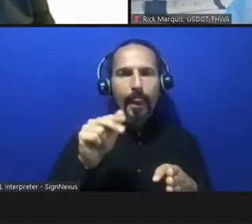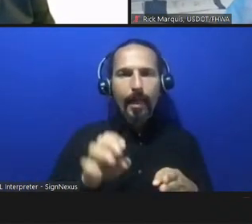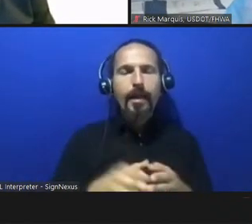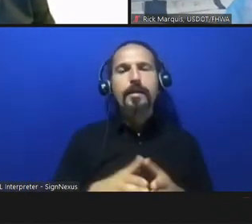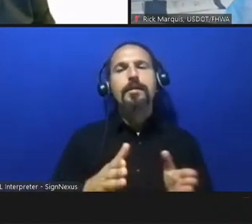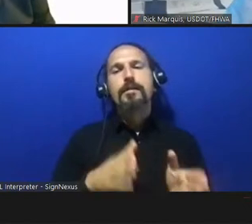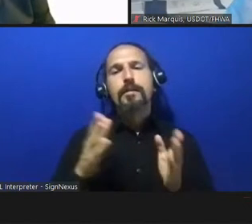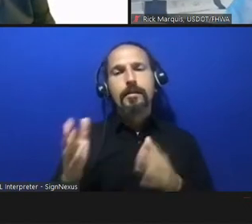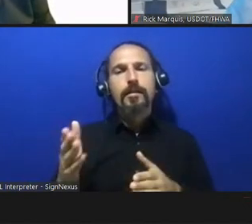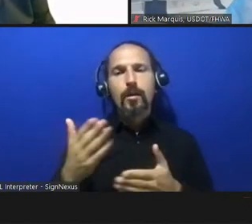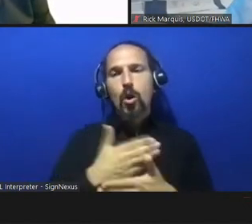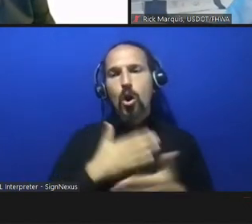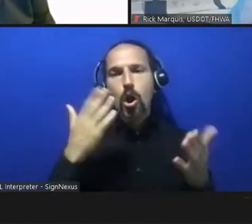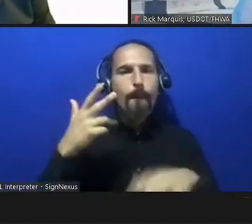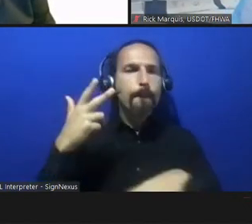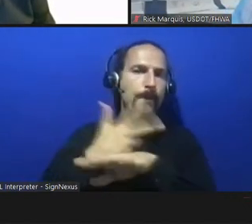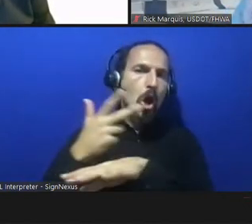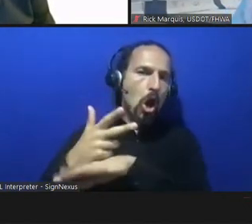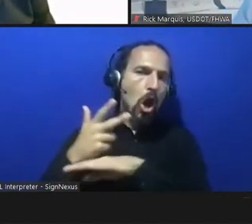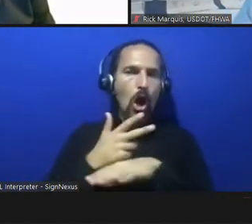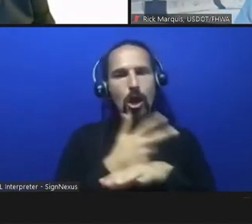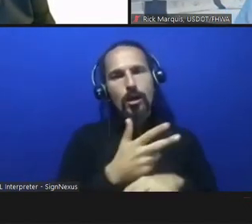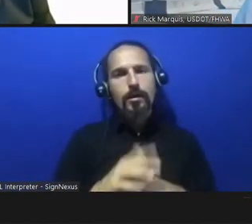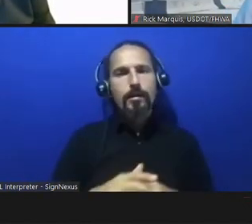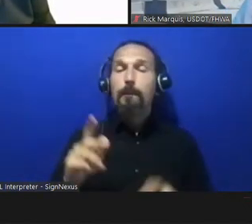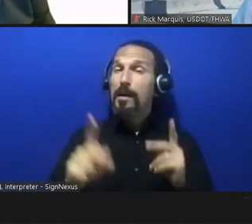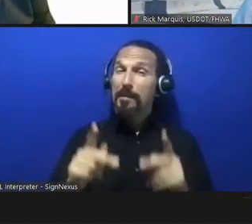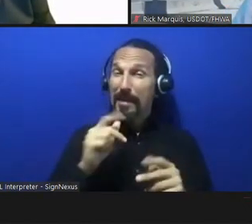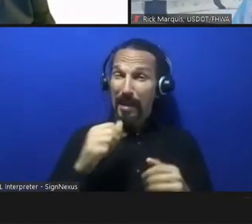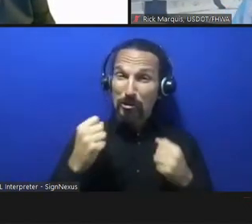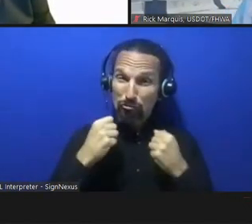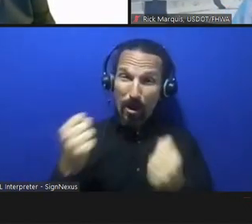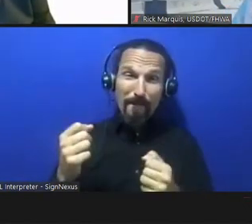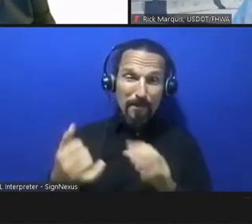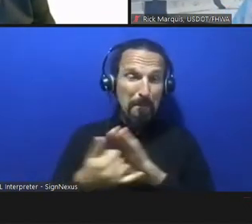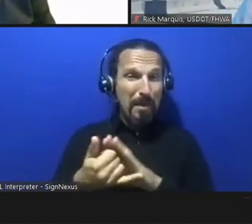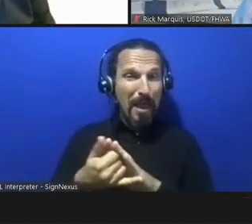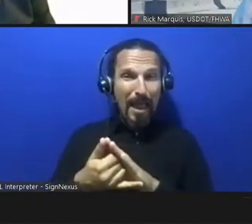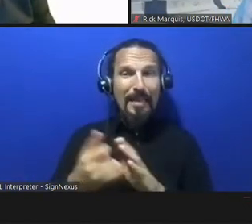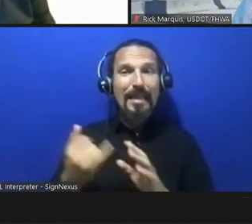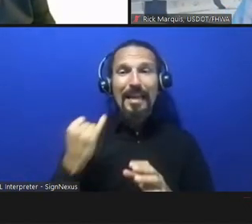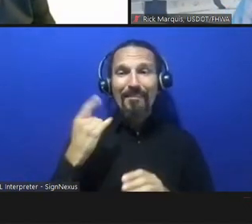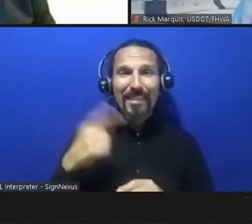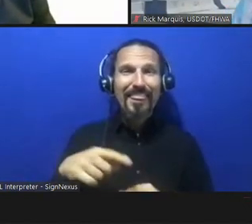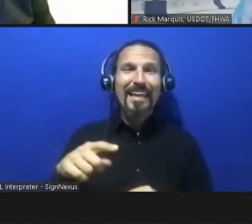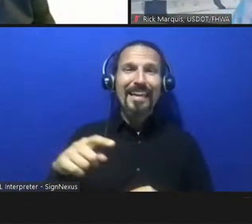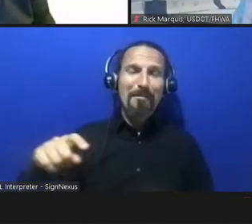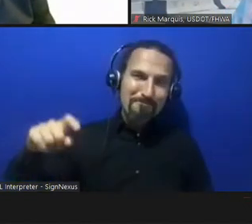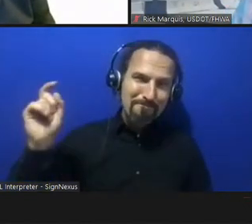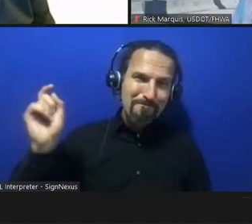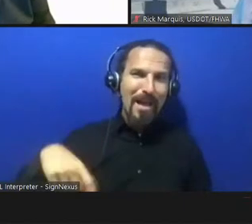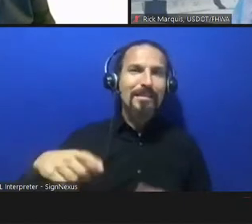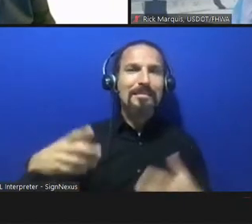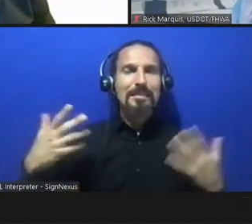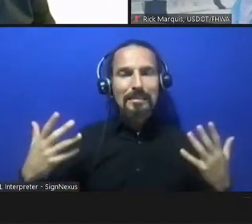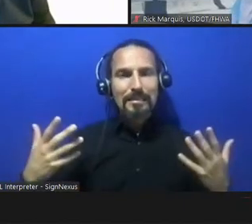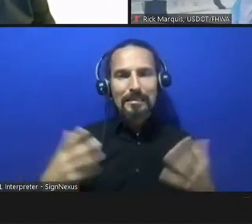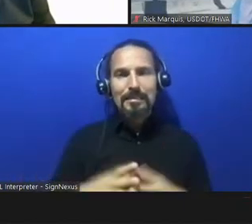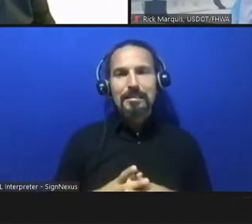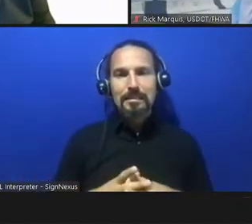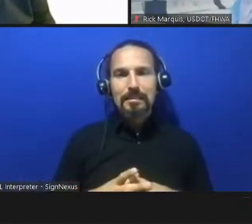of parking people just not driving into manhattan unless they absolutely have to